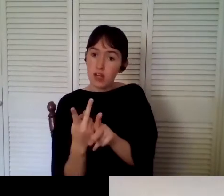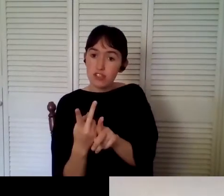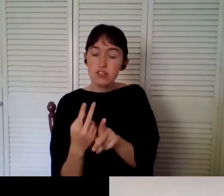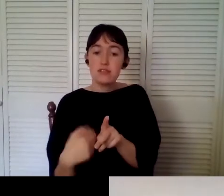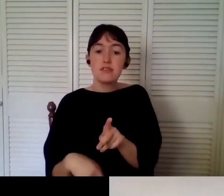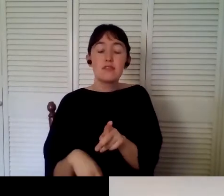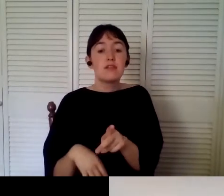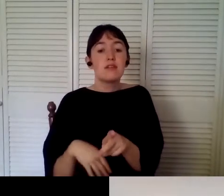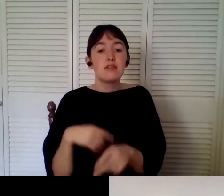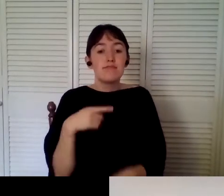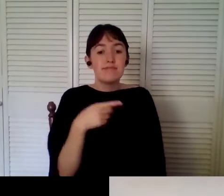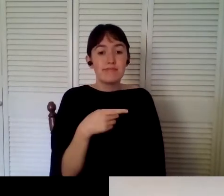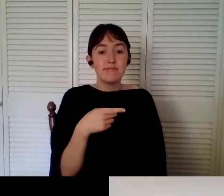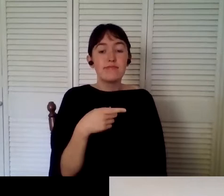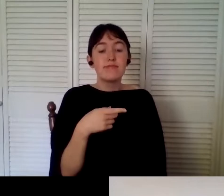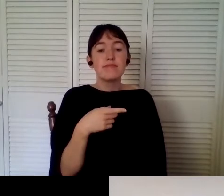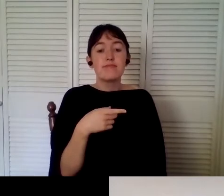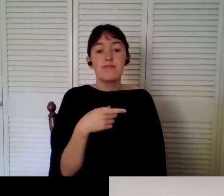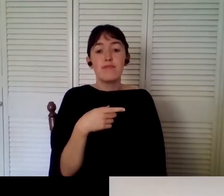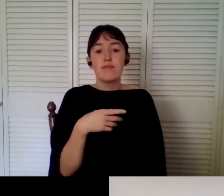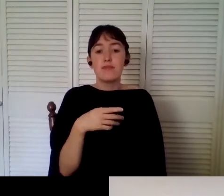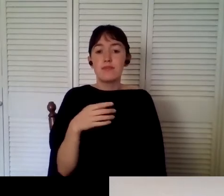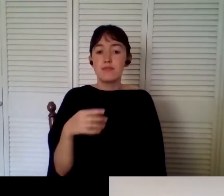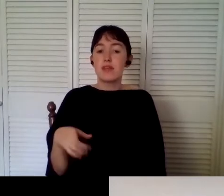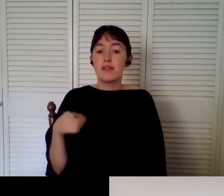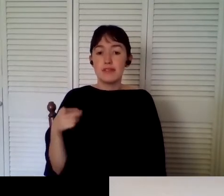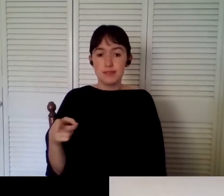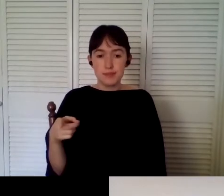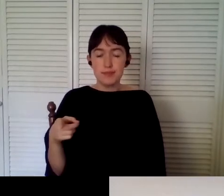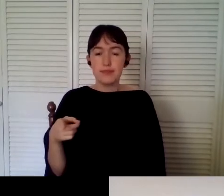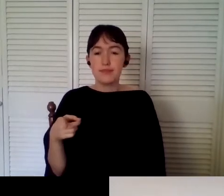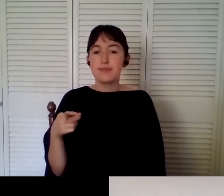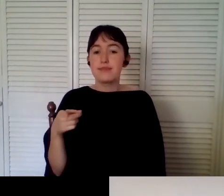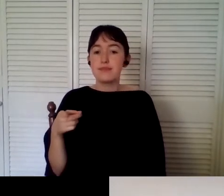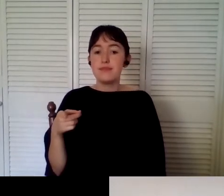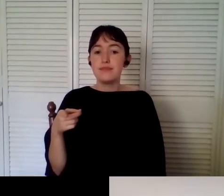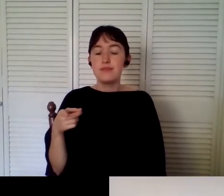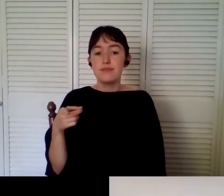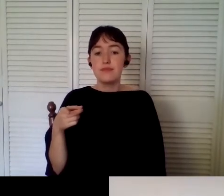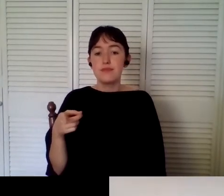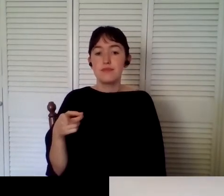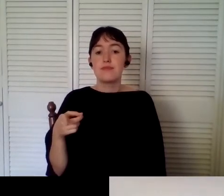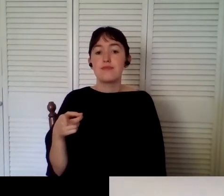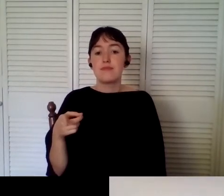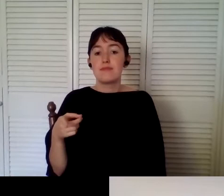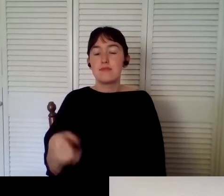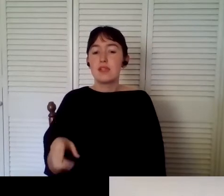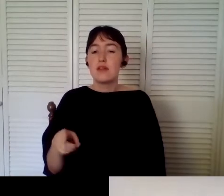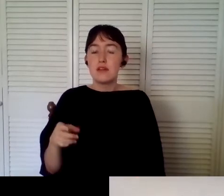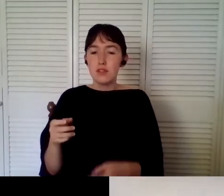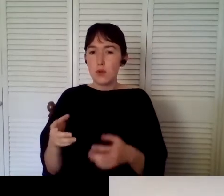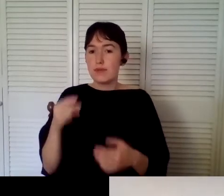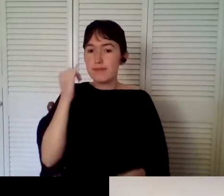this would happen only for specific, putting this much effort into tools would only happen for specific applications, and Mhm.